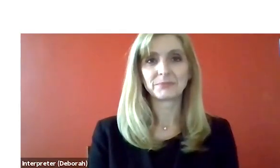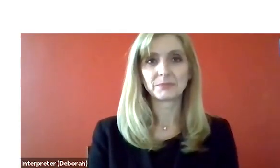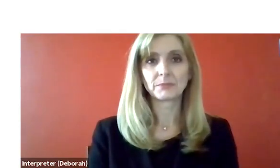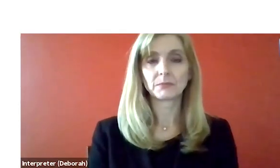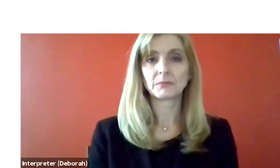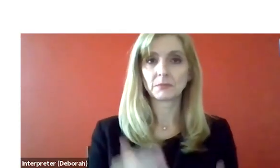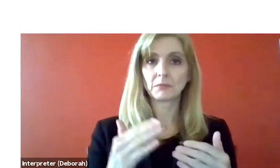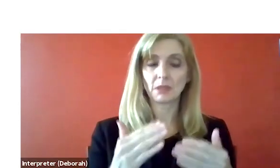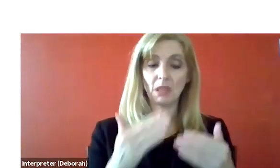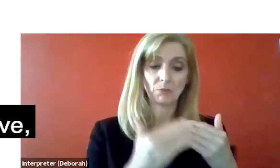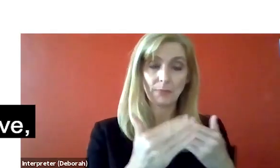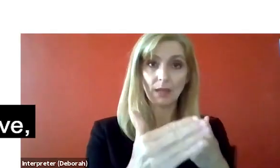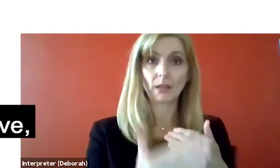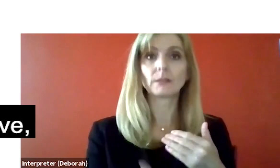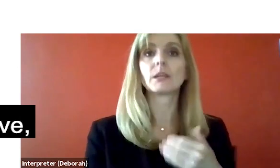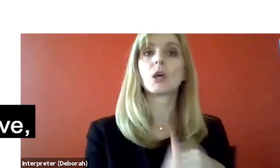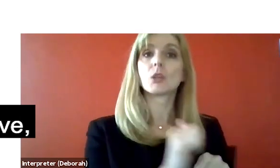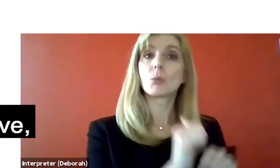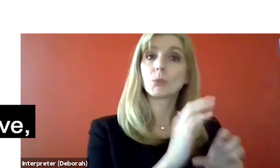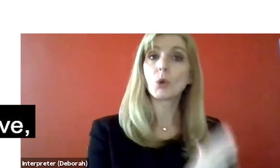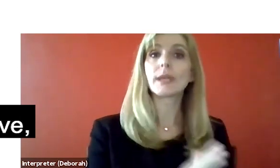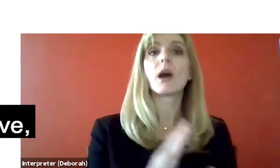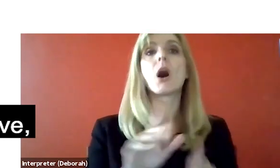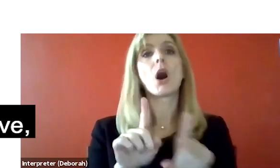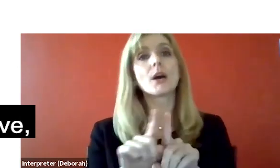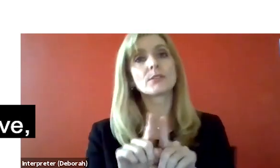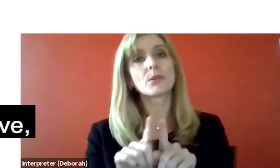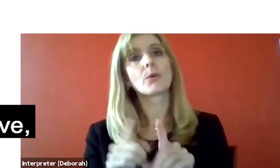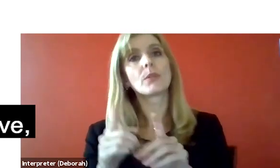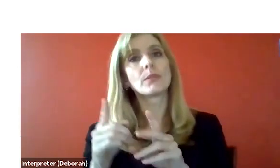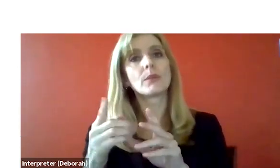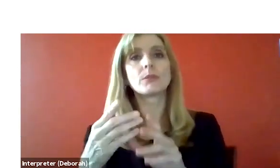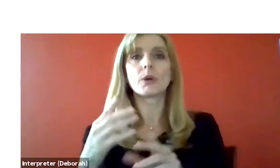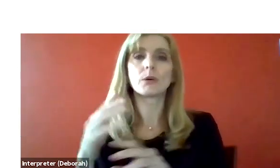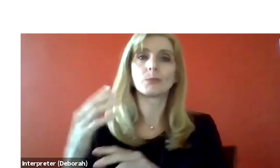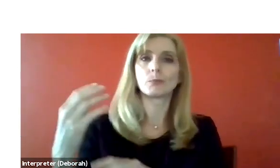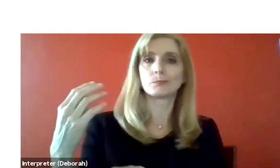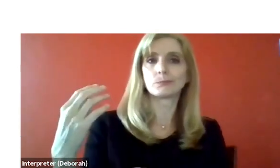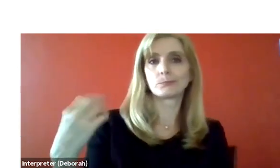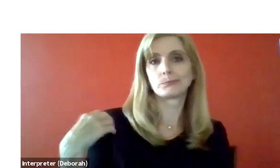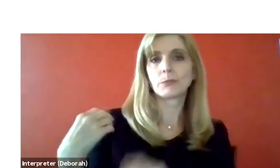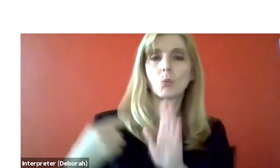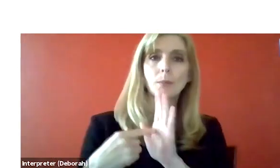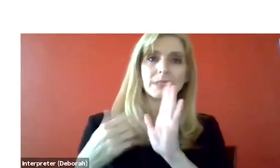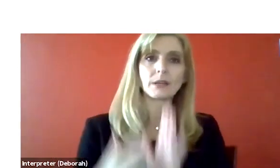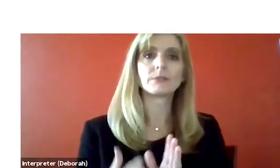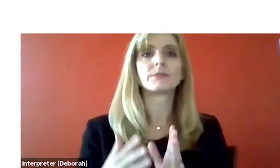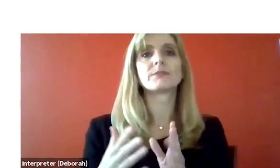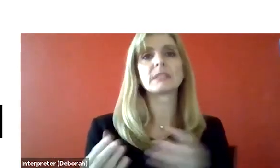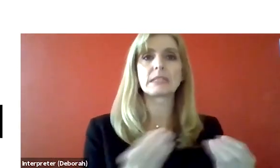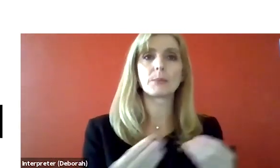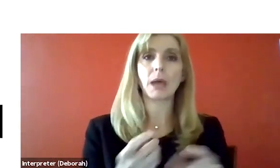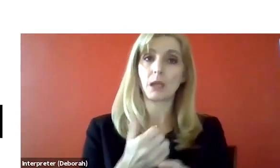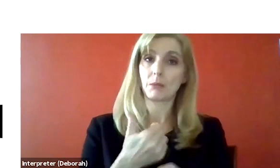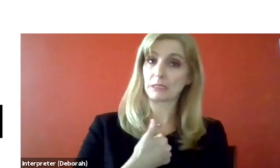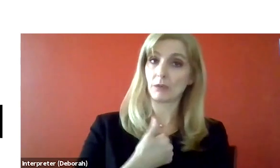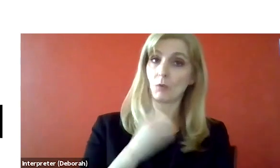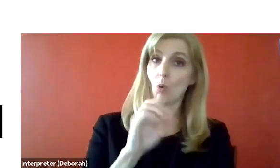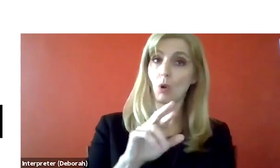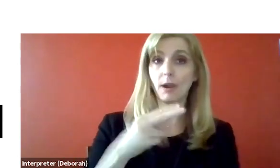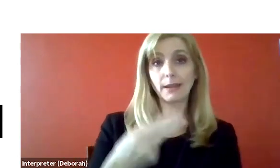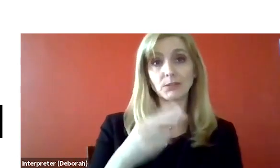From there, the employee and the appropriate unit representative, facilitated by myself or by HR, depending